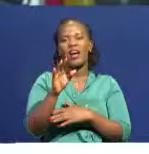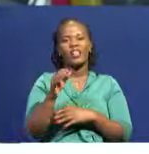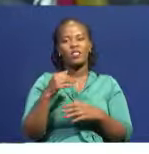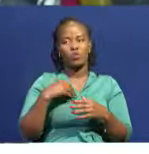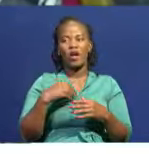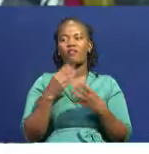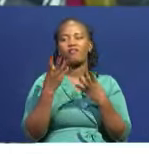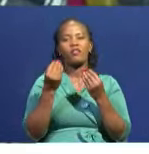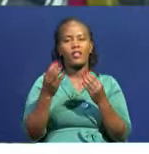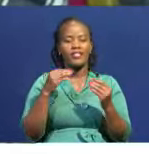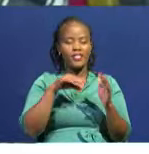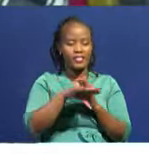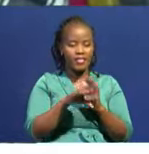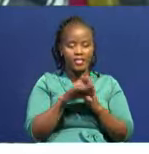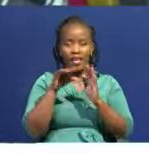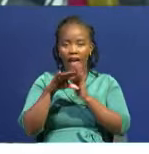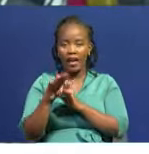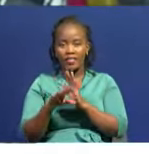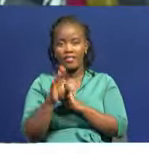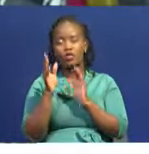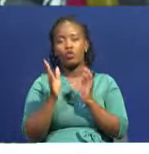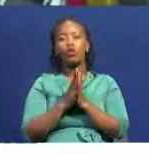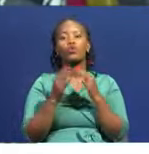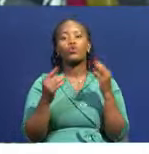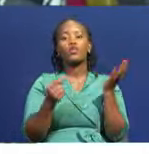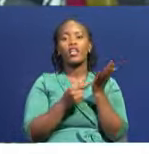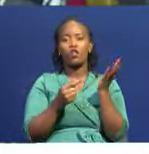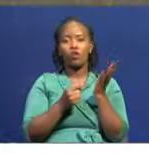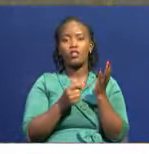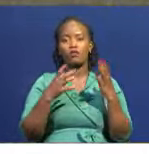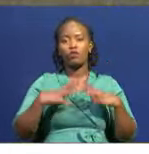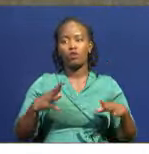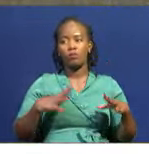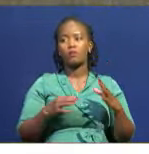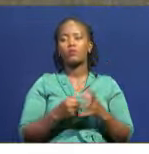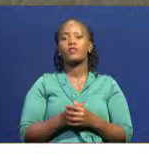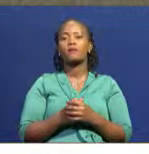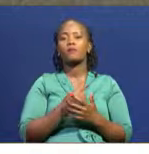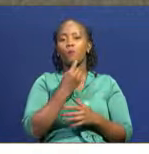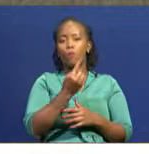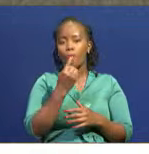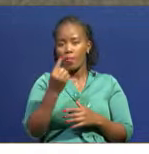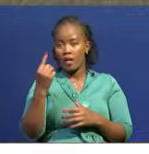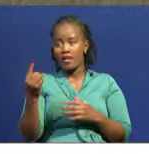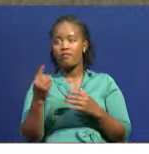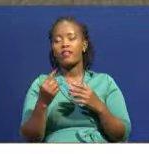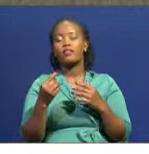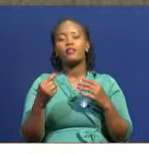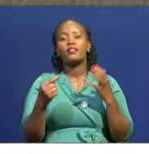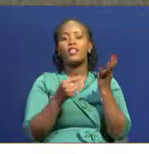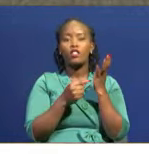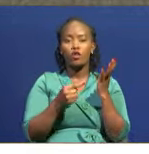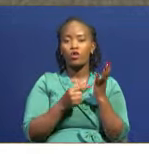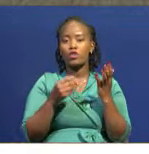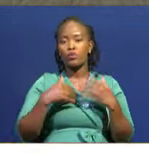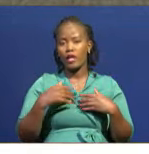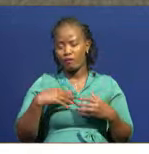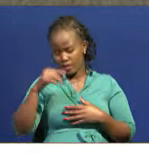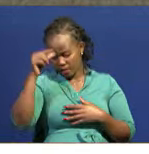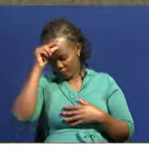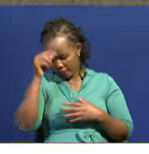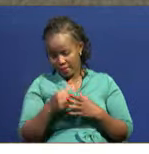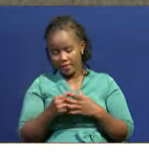vya kuwasaidia pamoja na teknolojia kwa watu wenye mahitaji maalum. In every technology that we are doing as government to try and push to